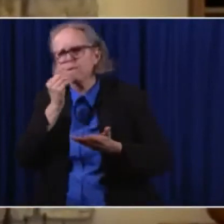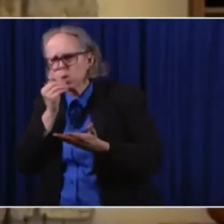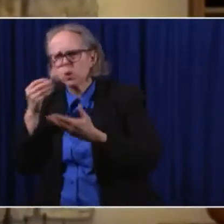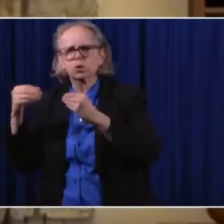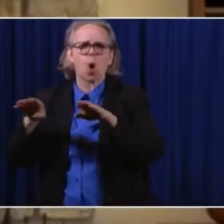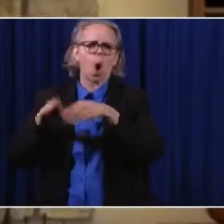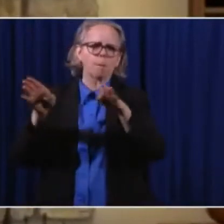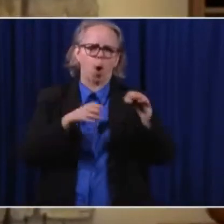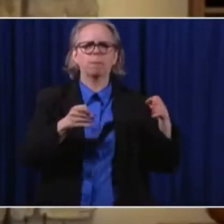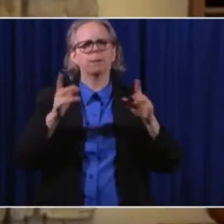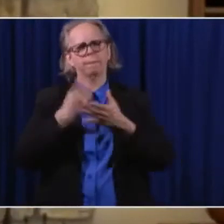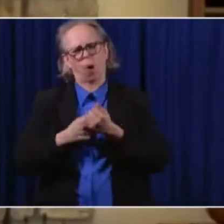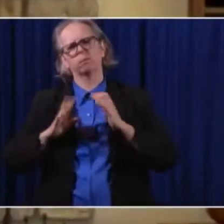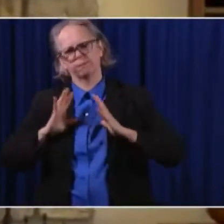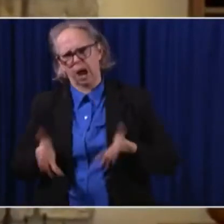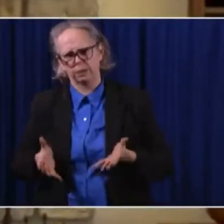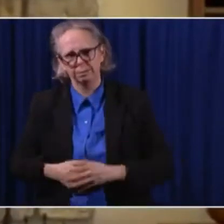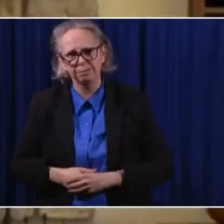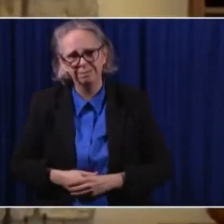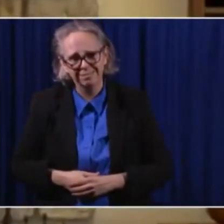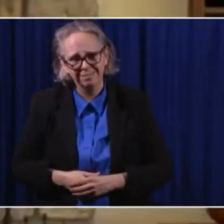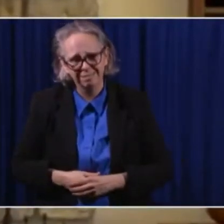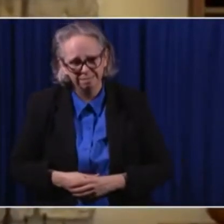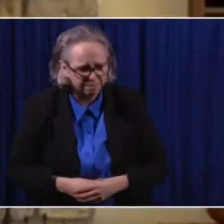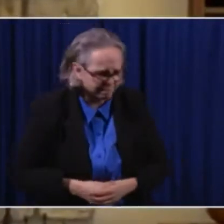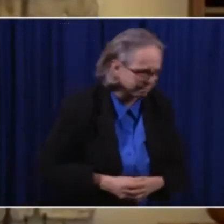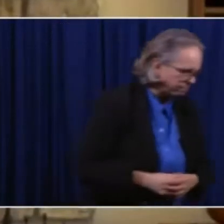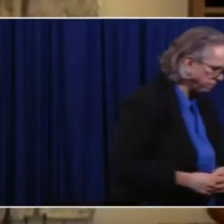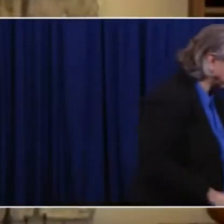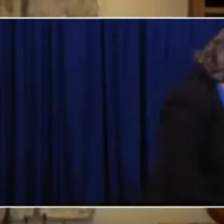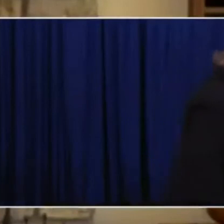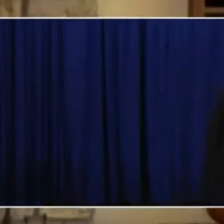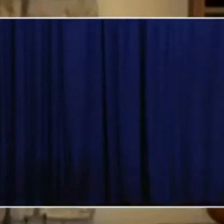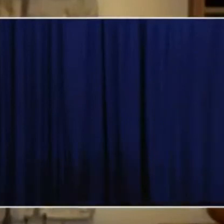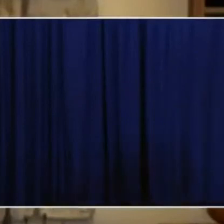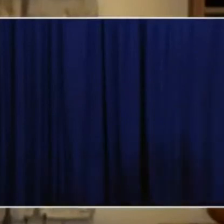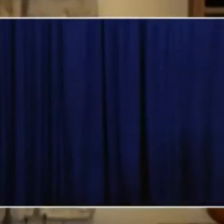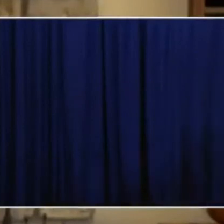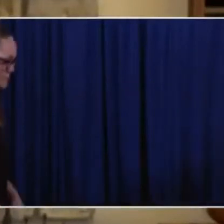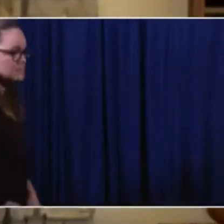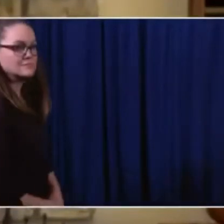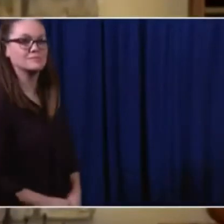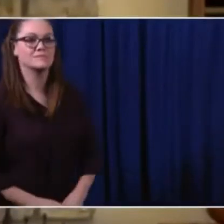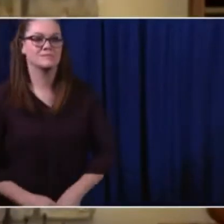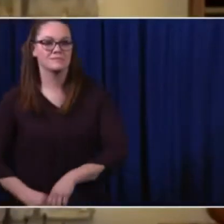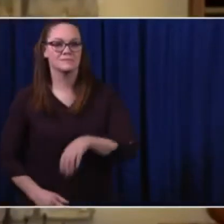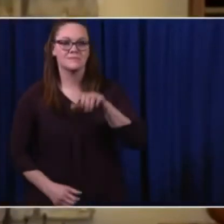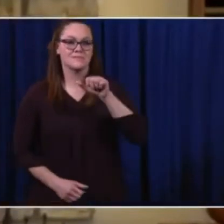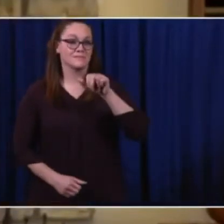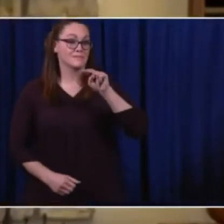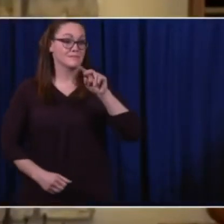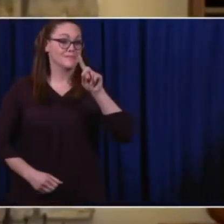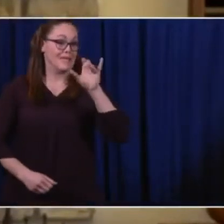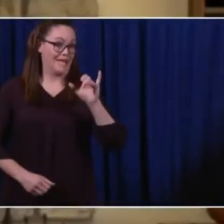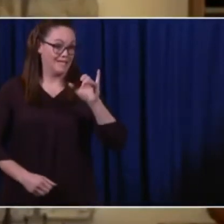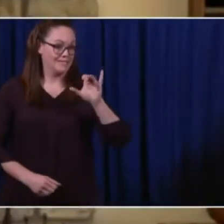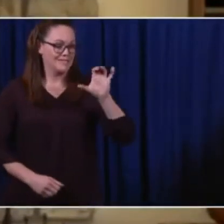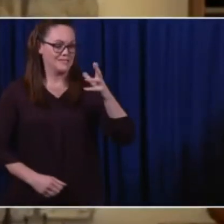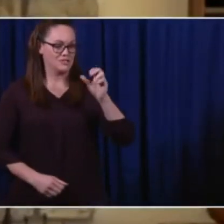Next question is from Andy Chow at Ohio Public Radio and Television. Andy? Hey, Governor. So you just